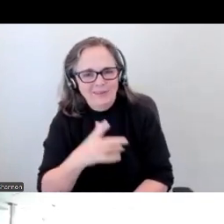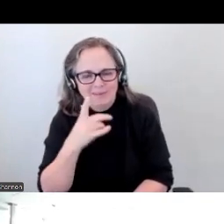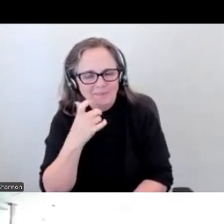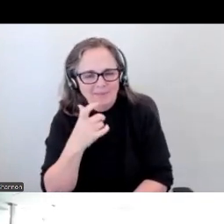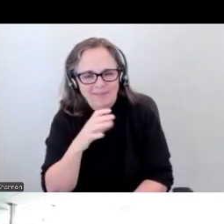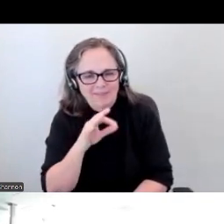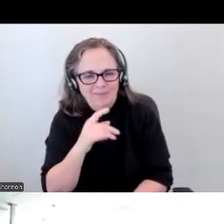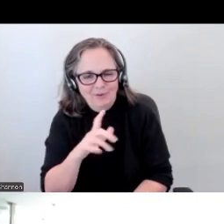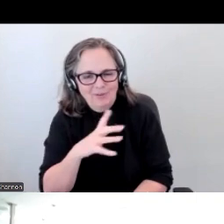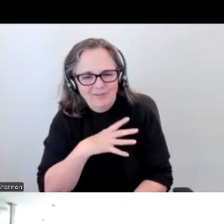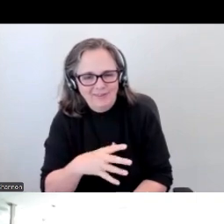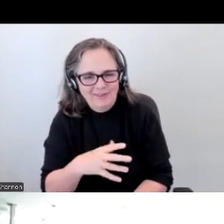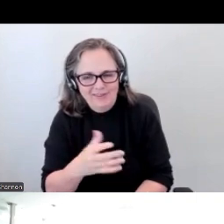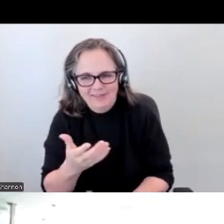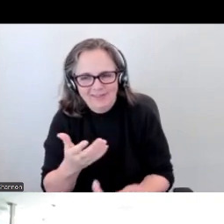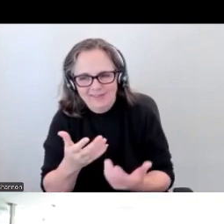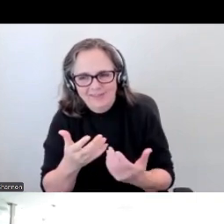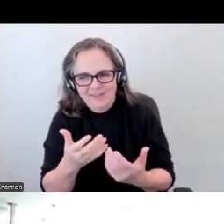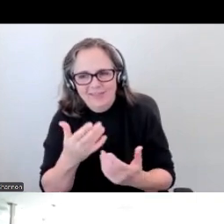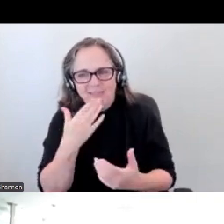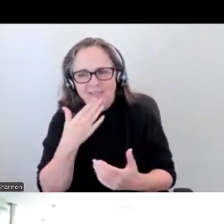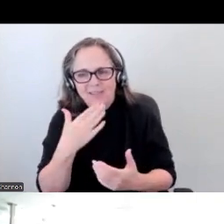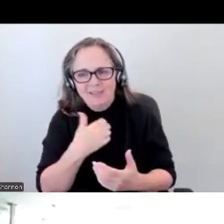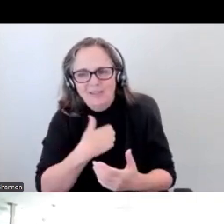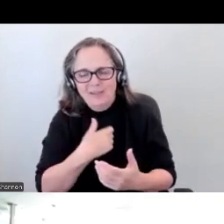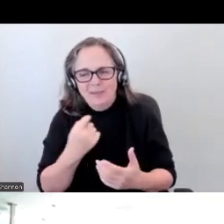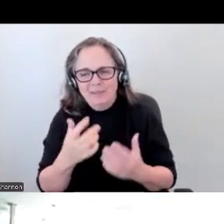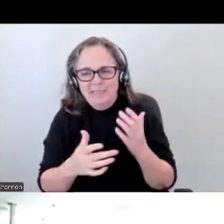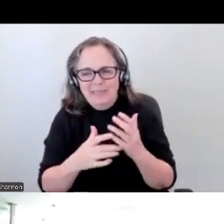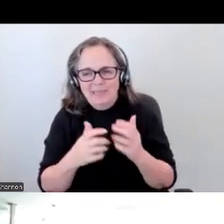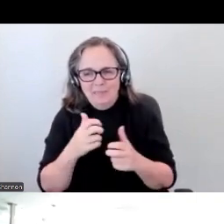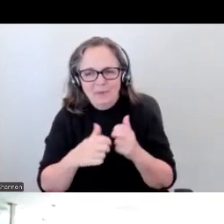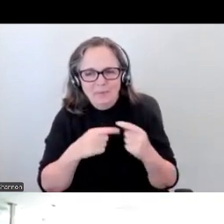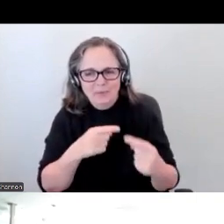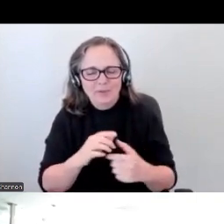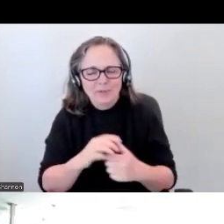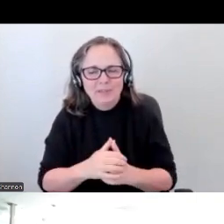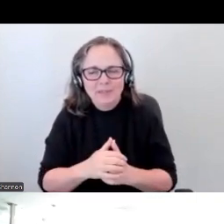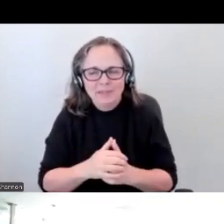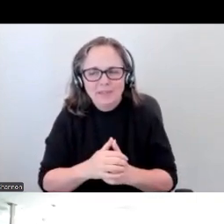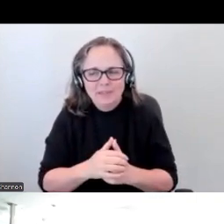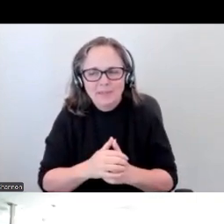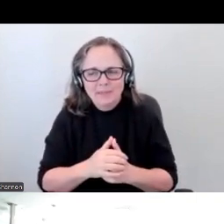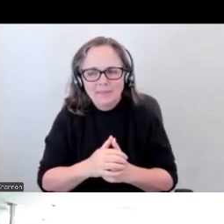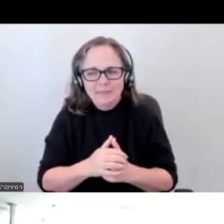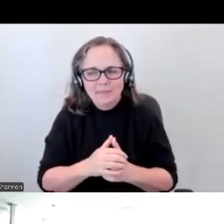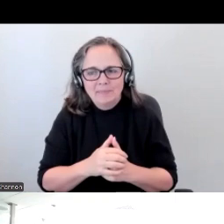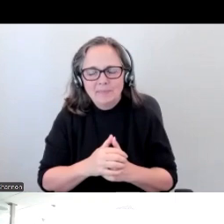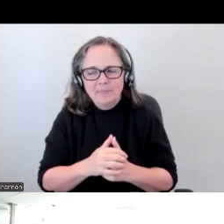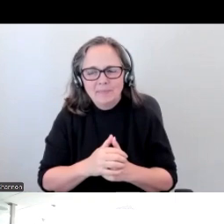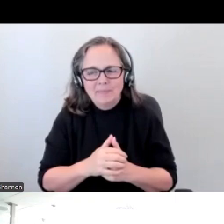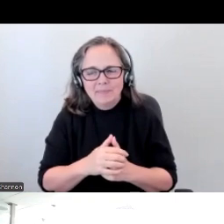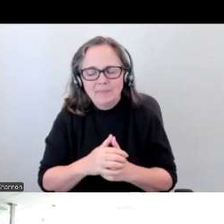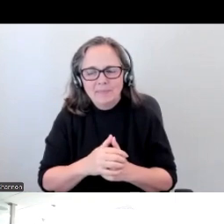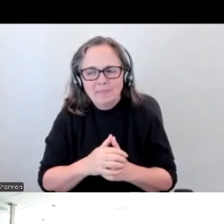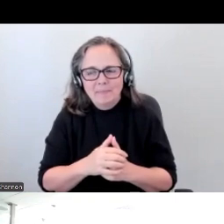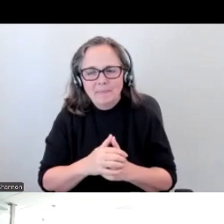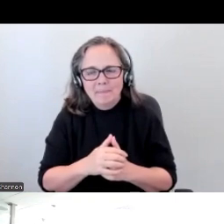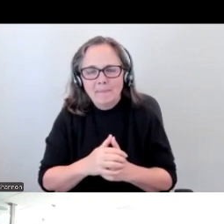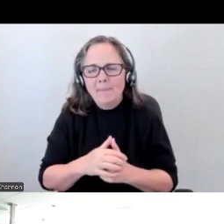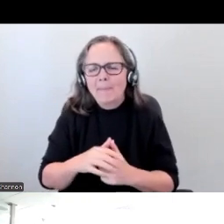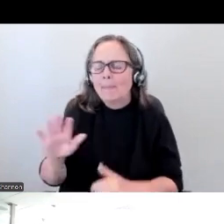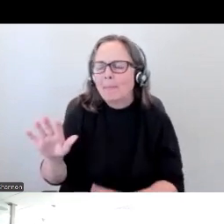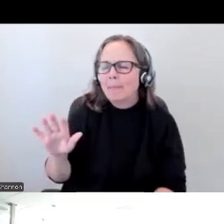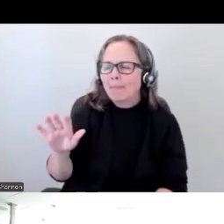Fergal's fine. Hi, thank you. Sorry, just had a little technical difficulty, so I had to jump onto another computer. No worries. Um, So with